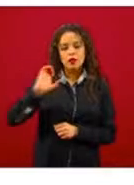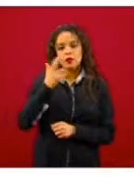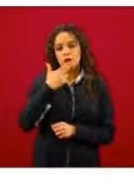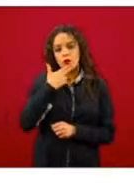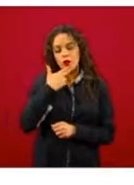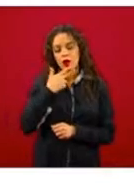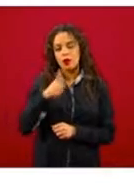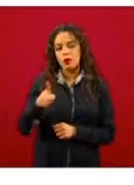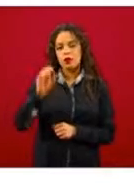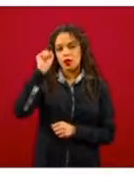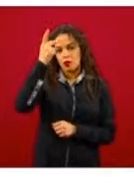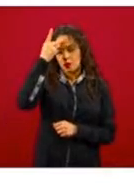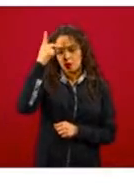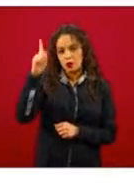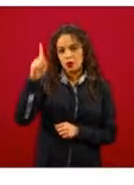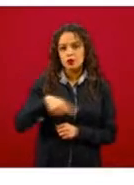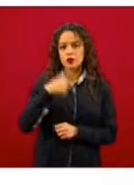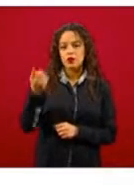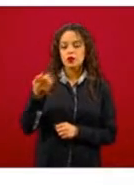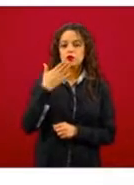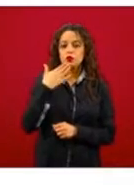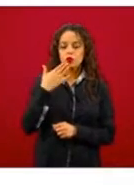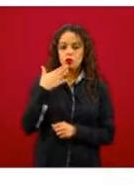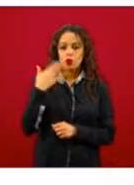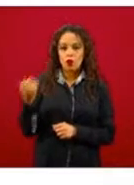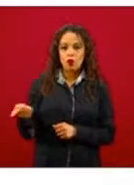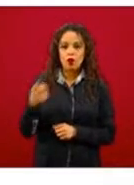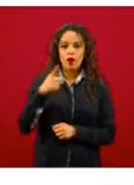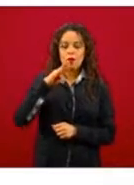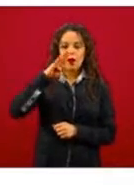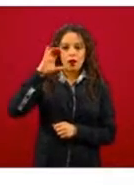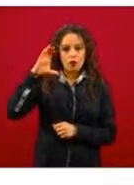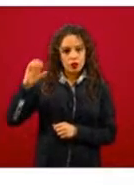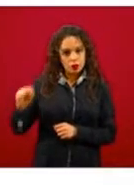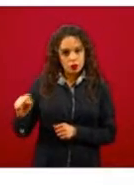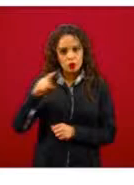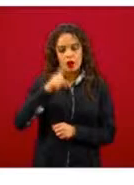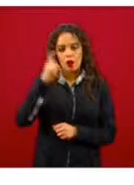ones highlighted in red to the left of the screen.